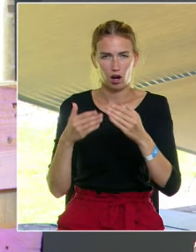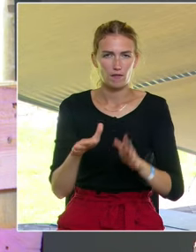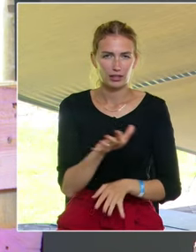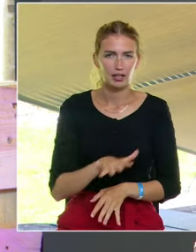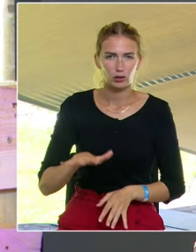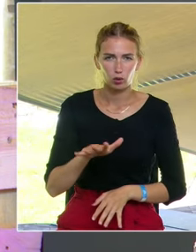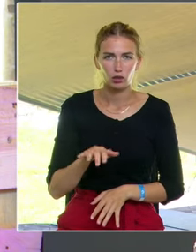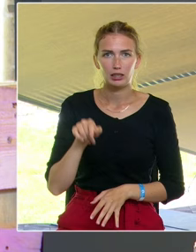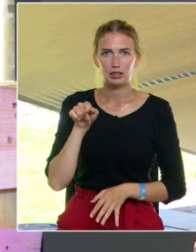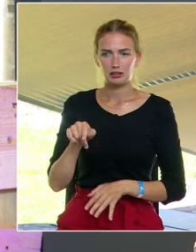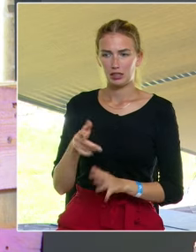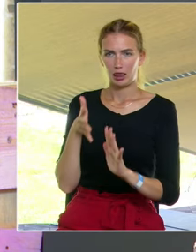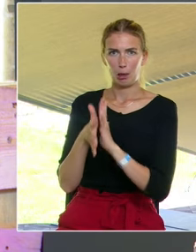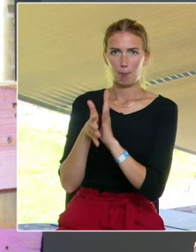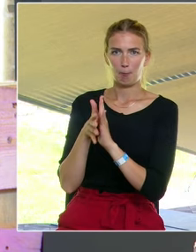could be more visible